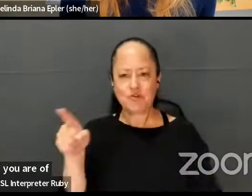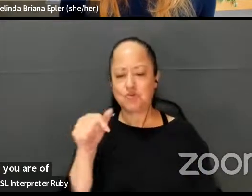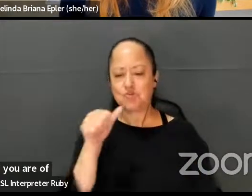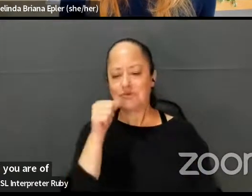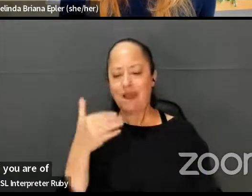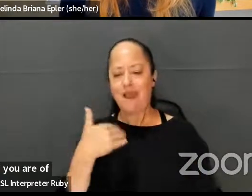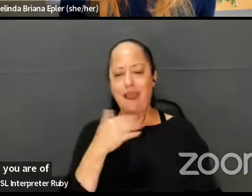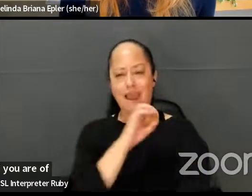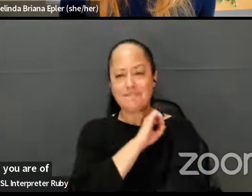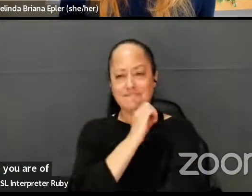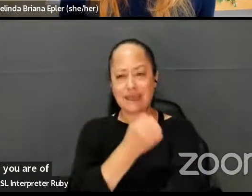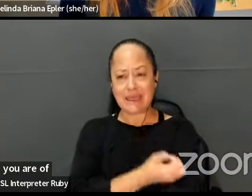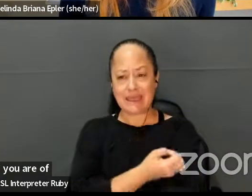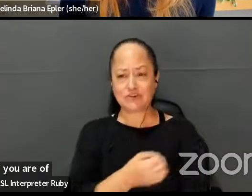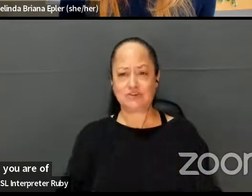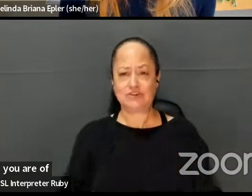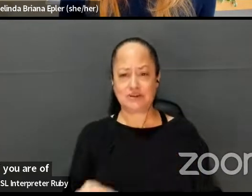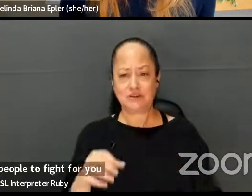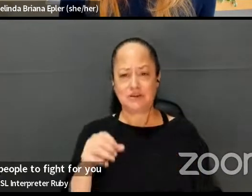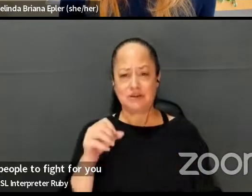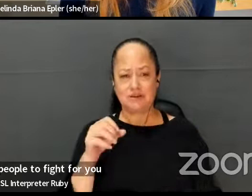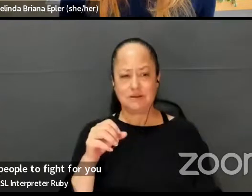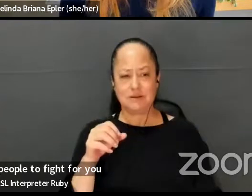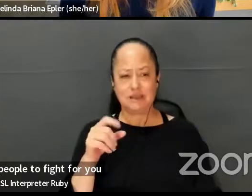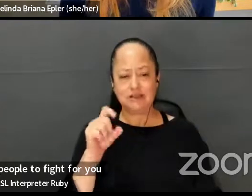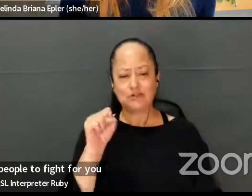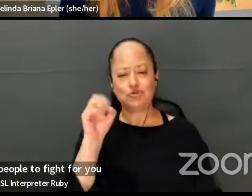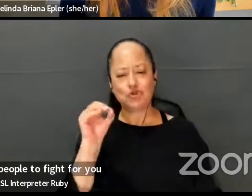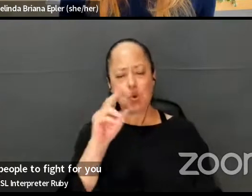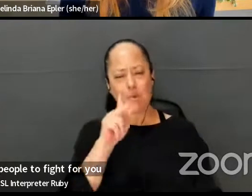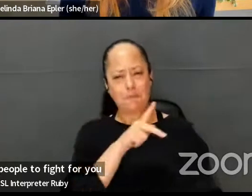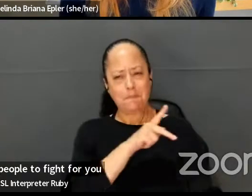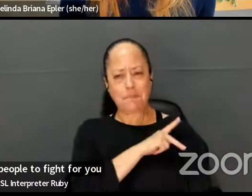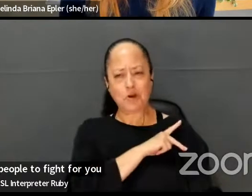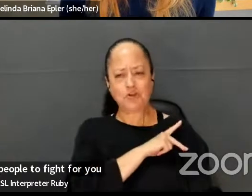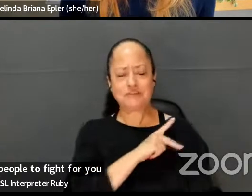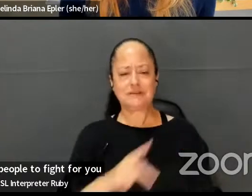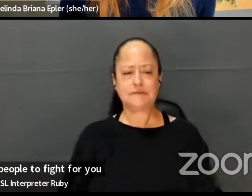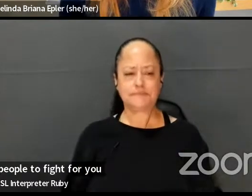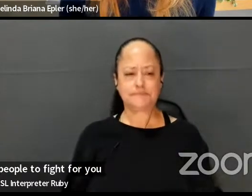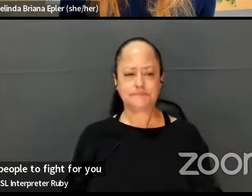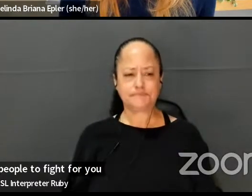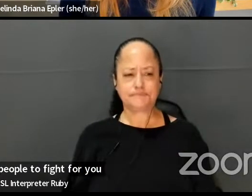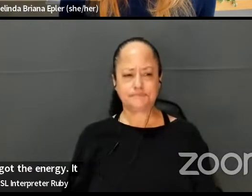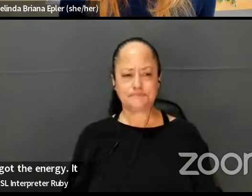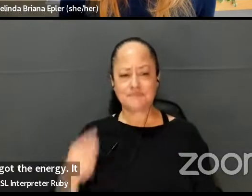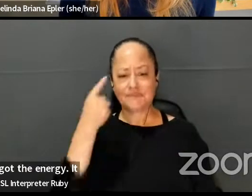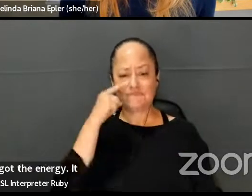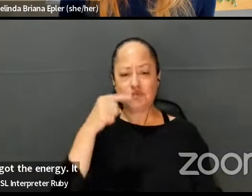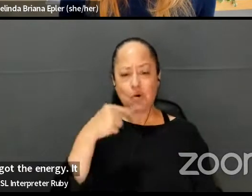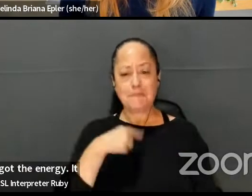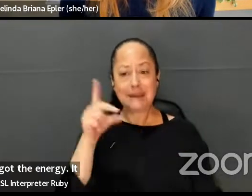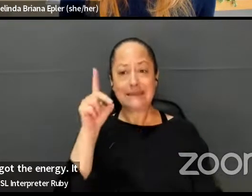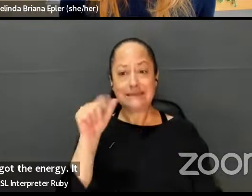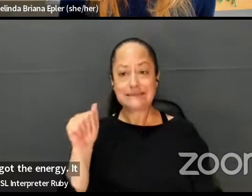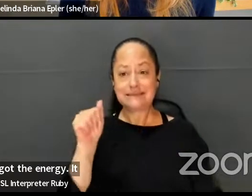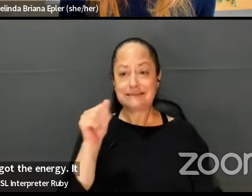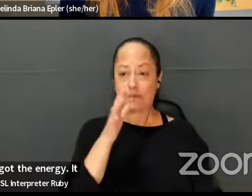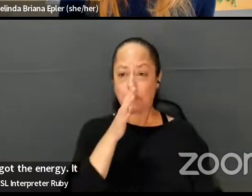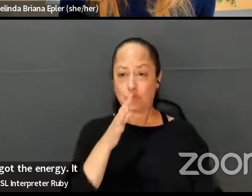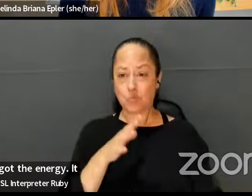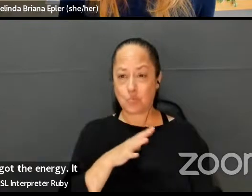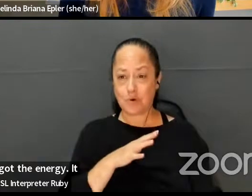energy. It's so personal. And it's like, for me as a disabled woman, I've